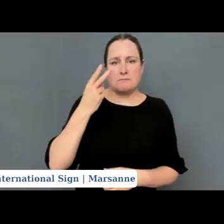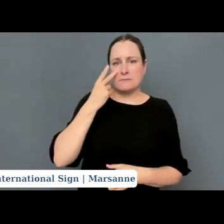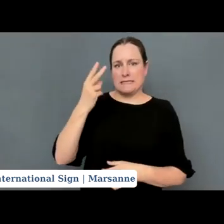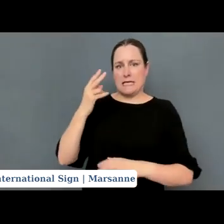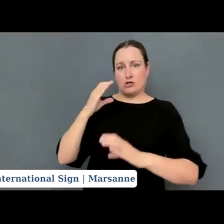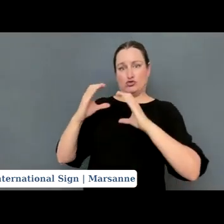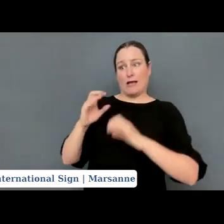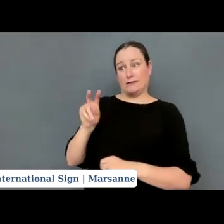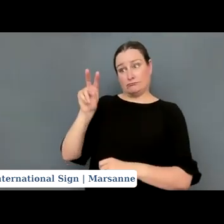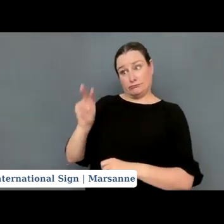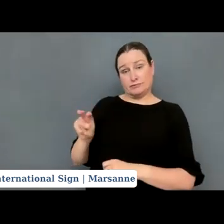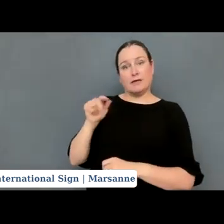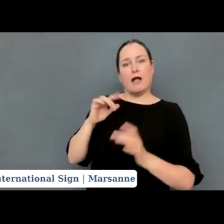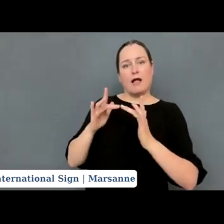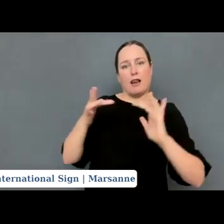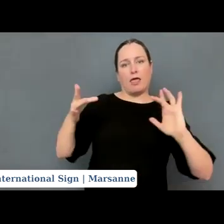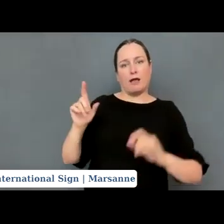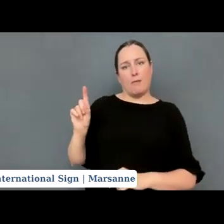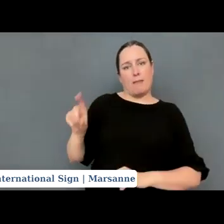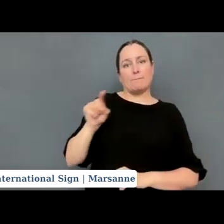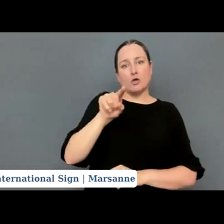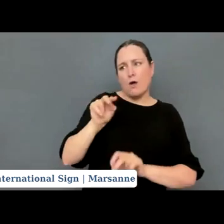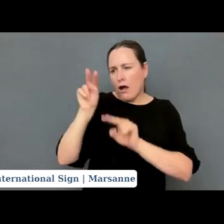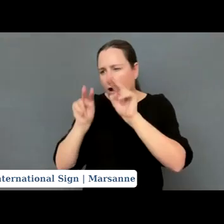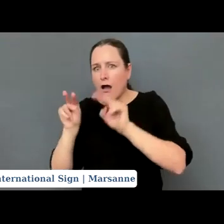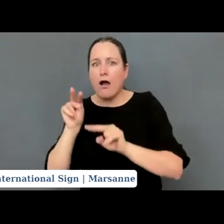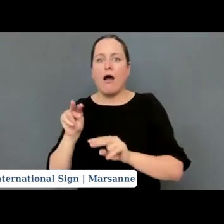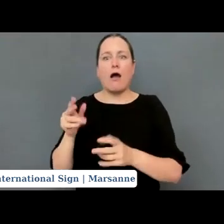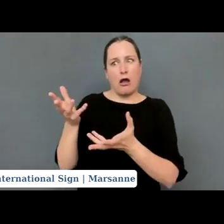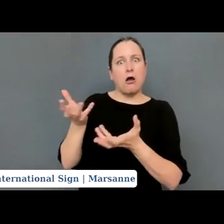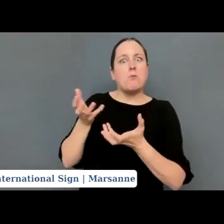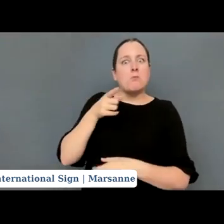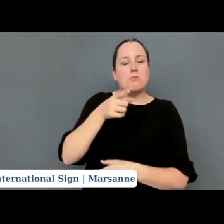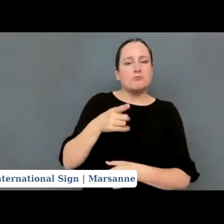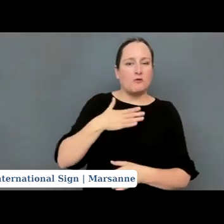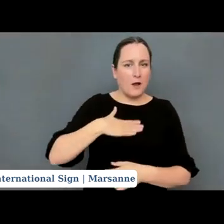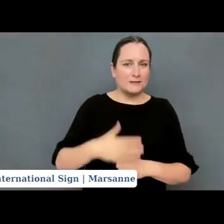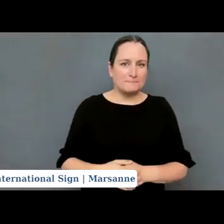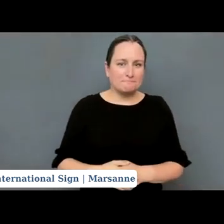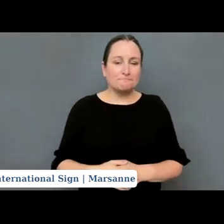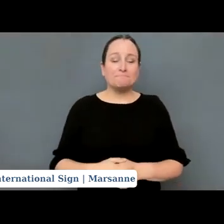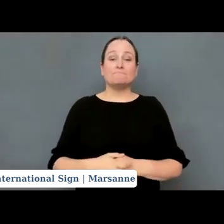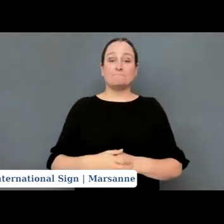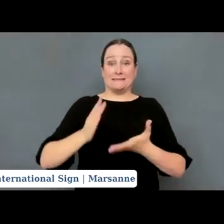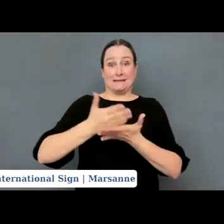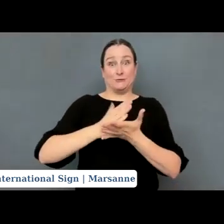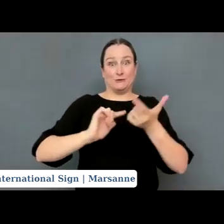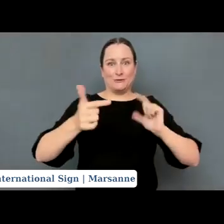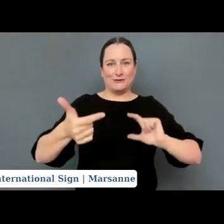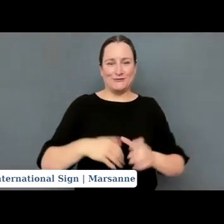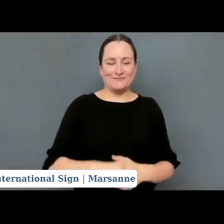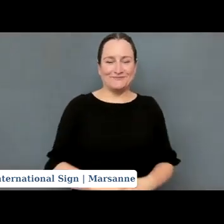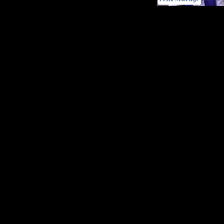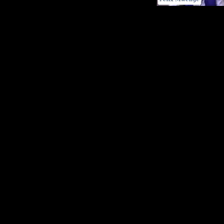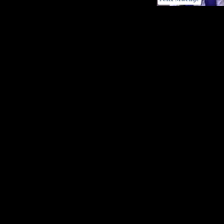at, and stay in touch if you want to utilize these resources. Colleagues, as we close, I would like to